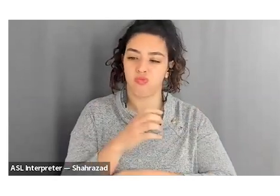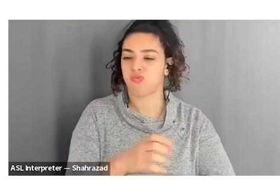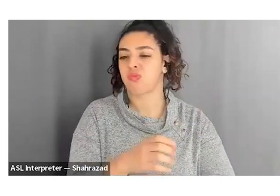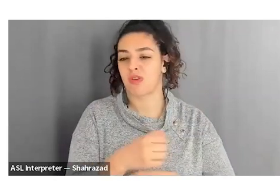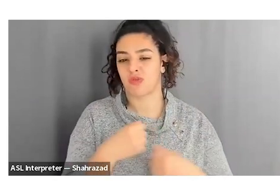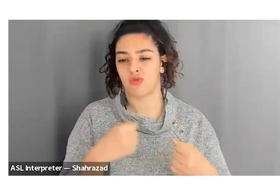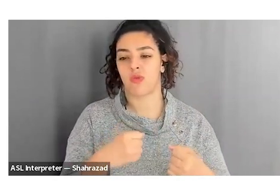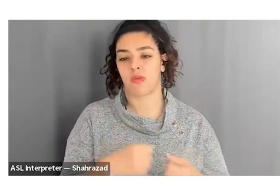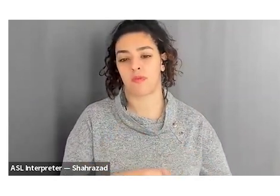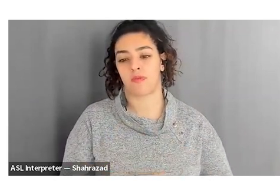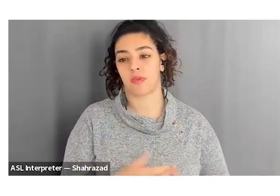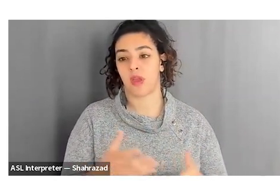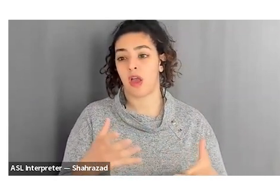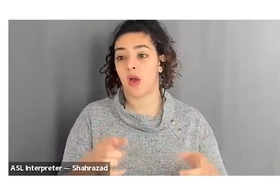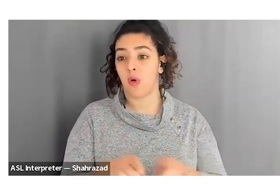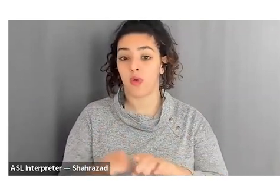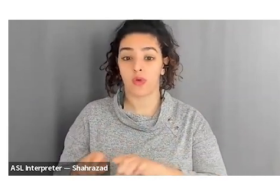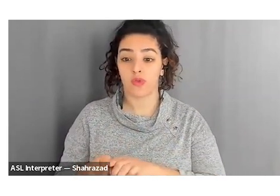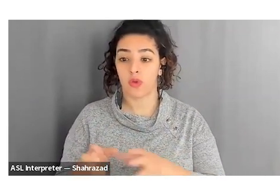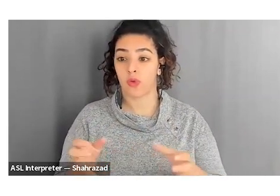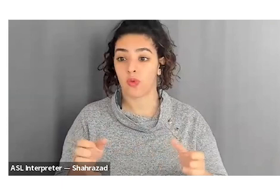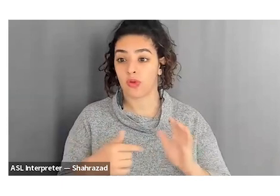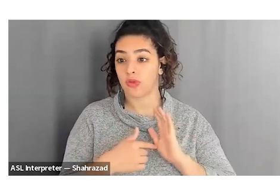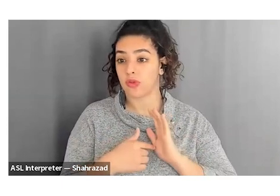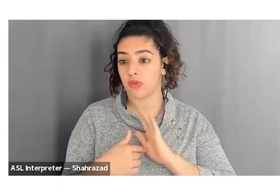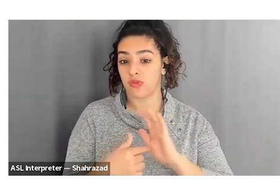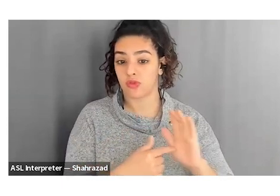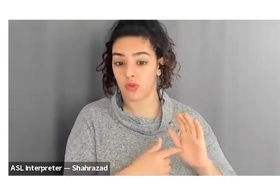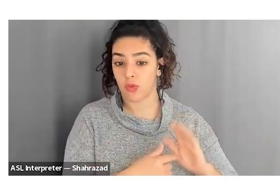One thing I wanted to highlight as well is that,